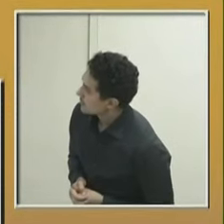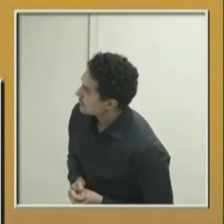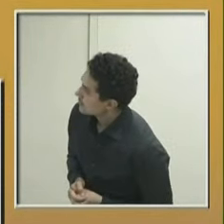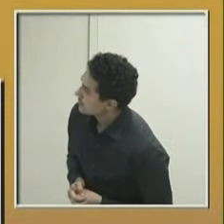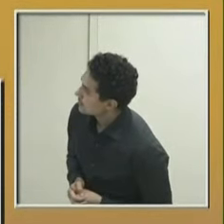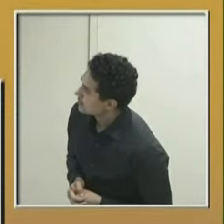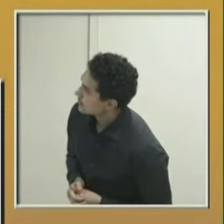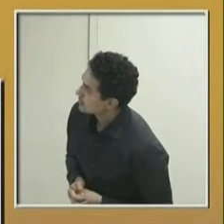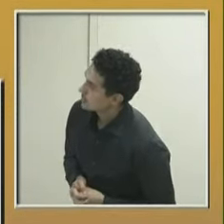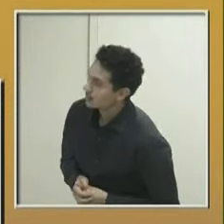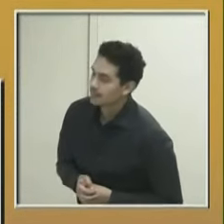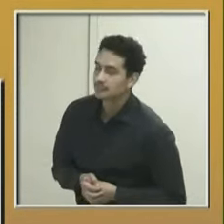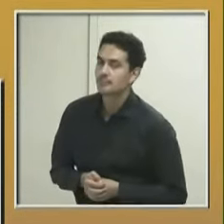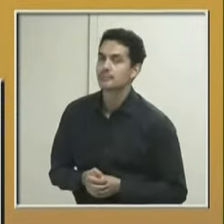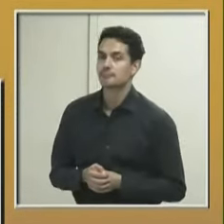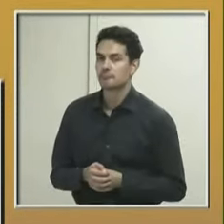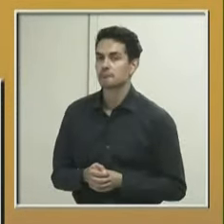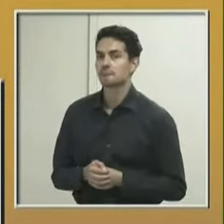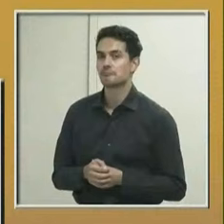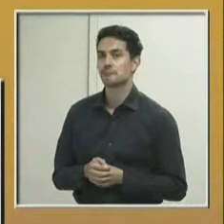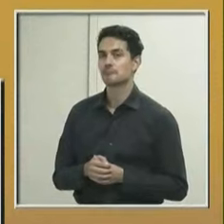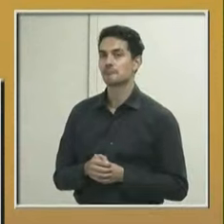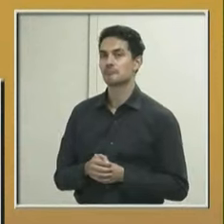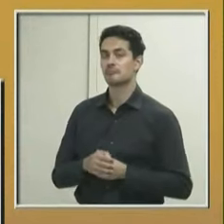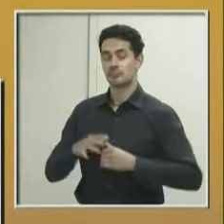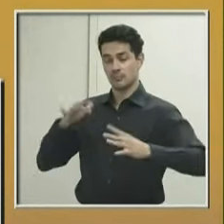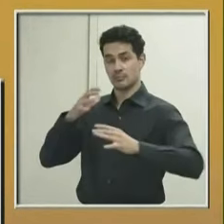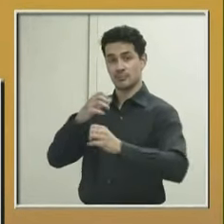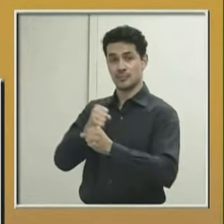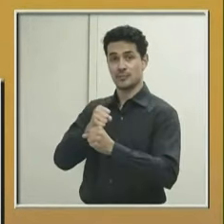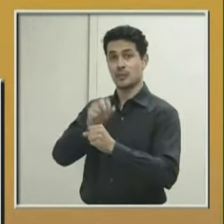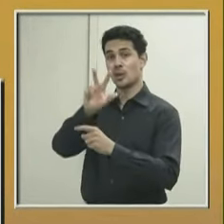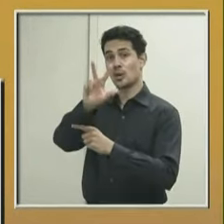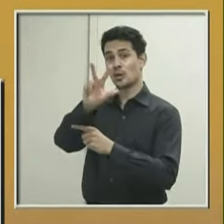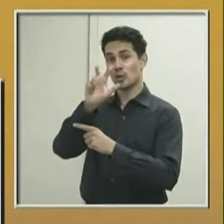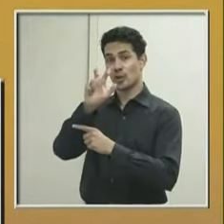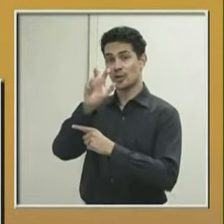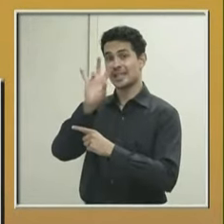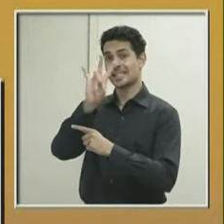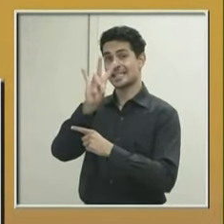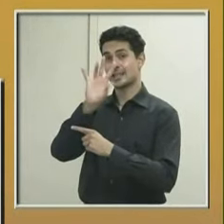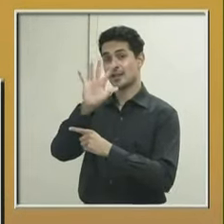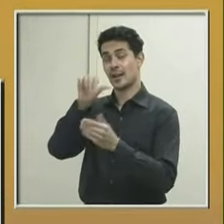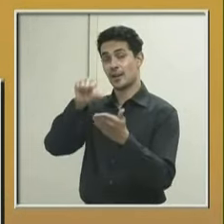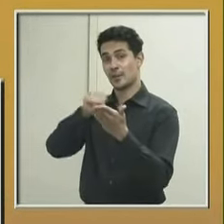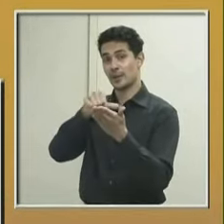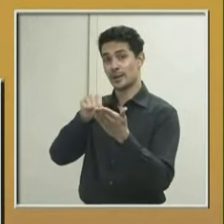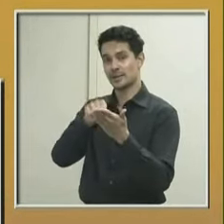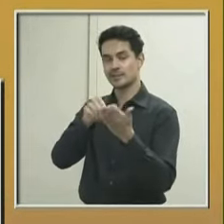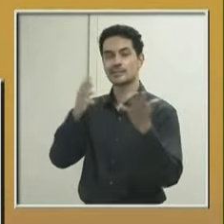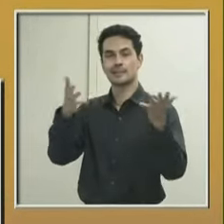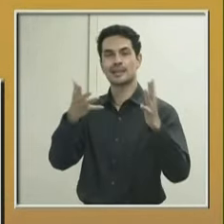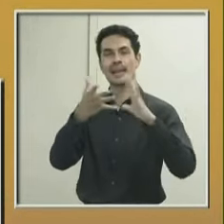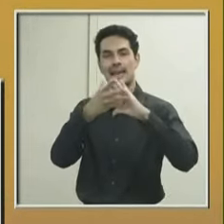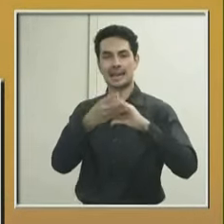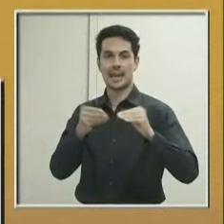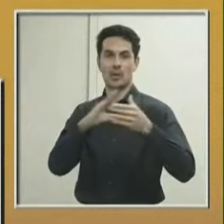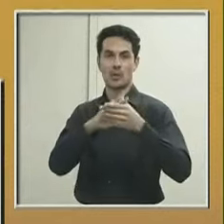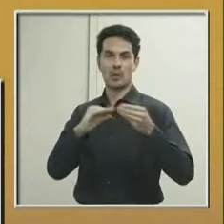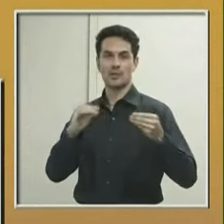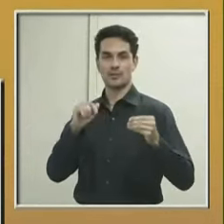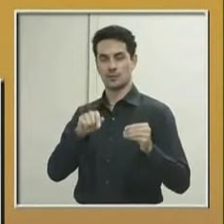So in summary, the report is 375 pages. It's a narrative.